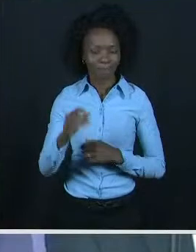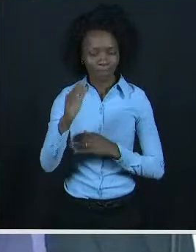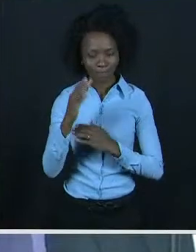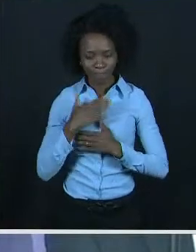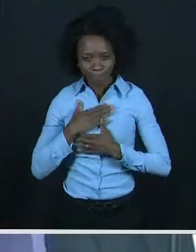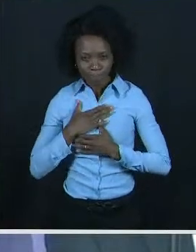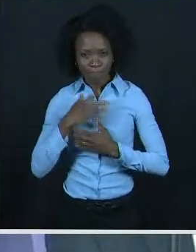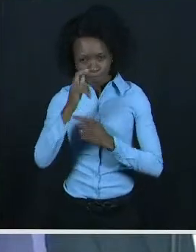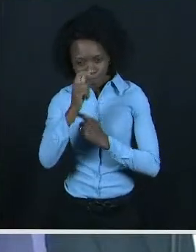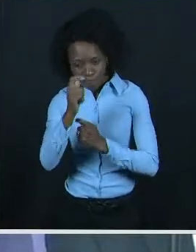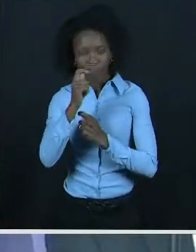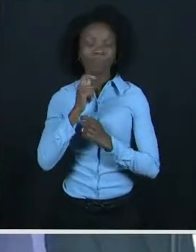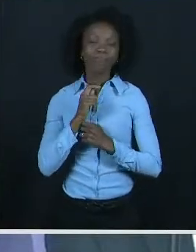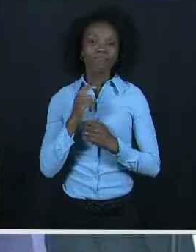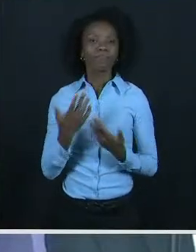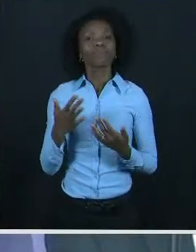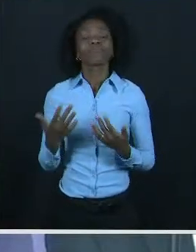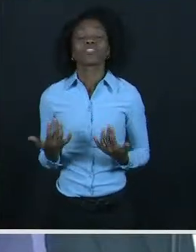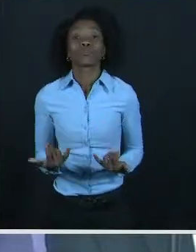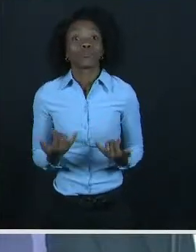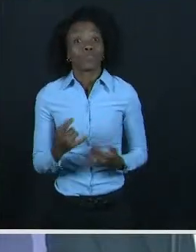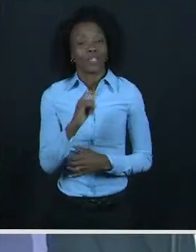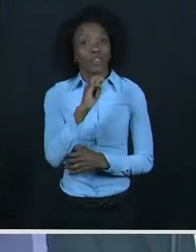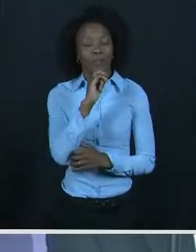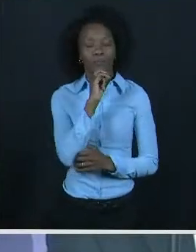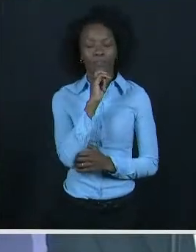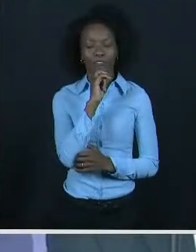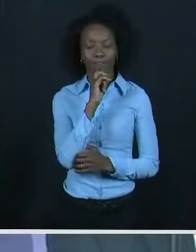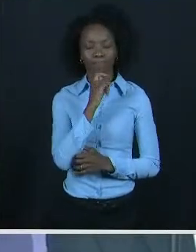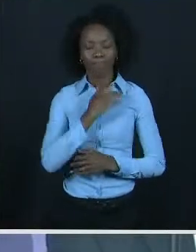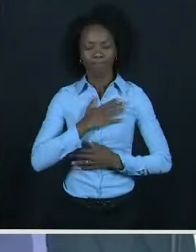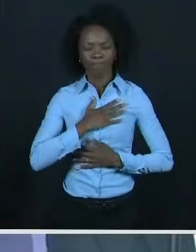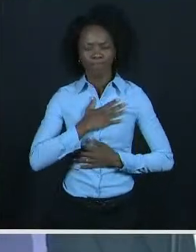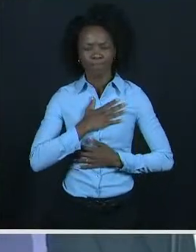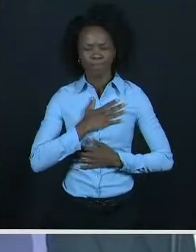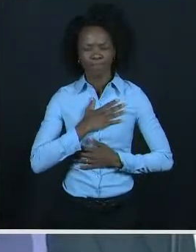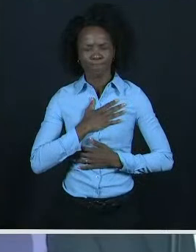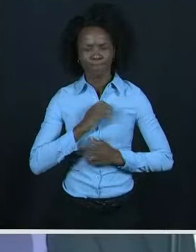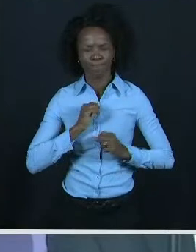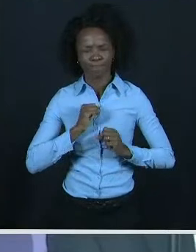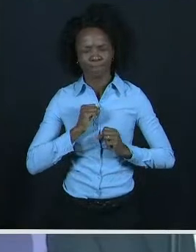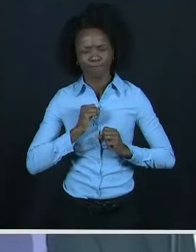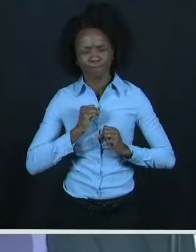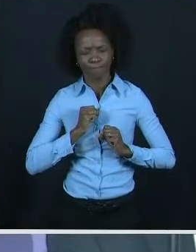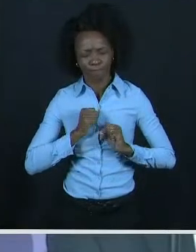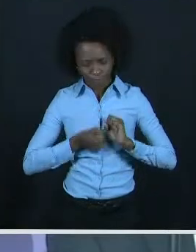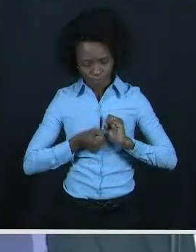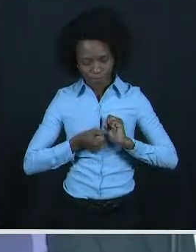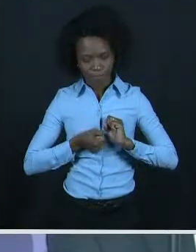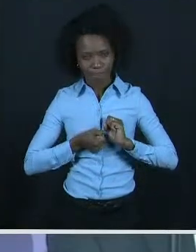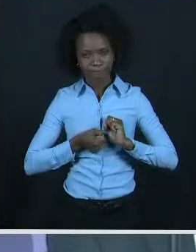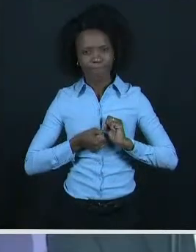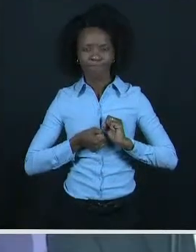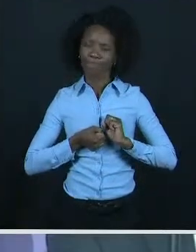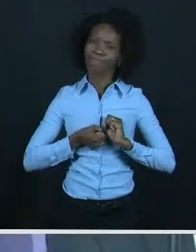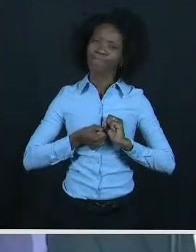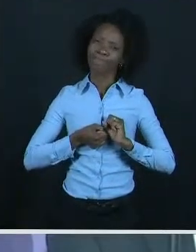This morning has been painful, and we ask ourselves